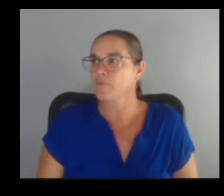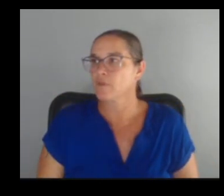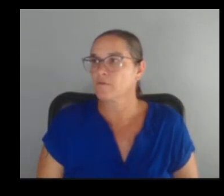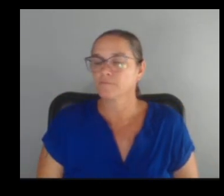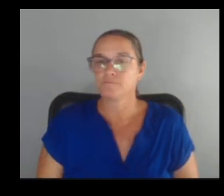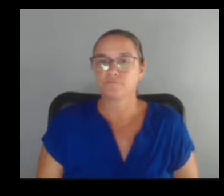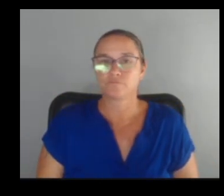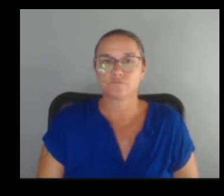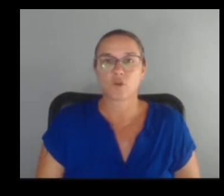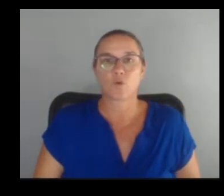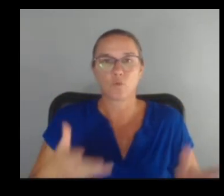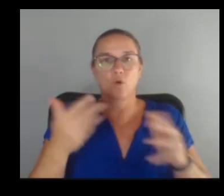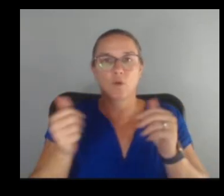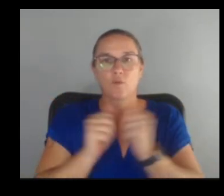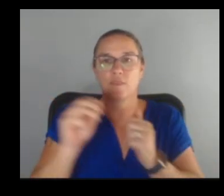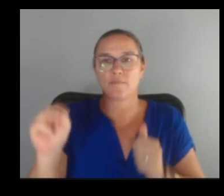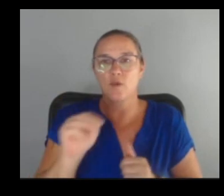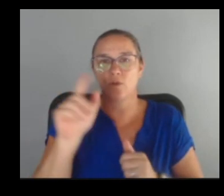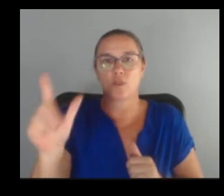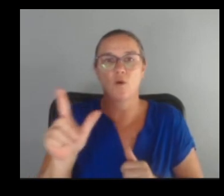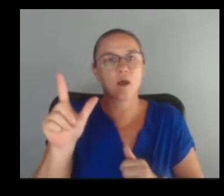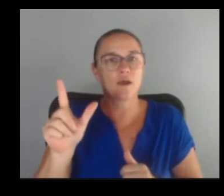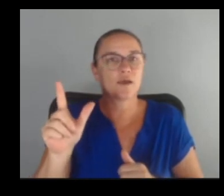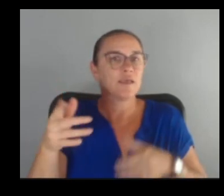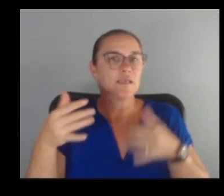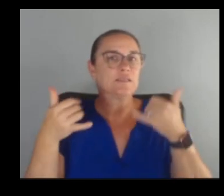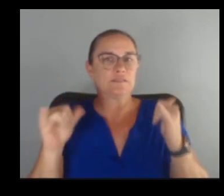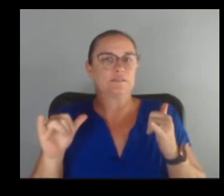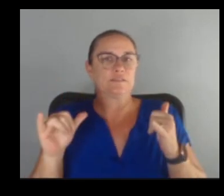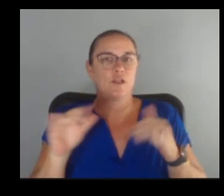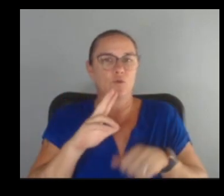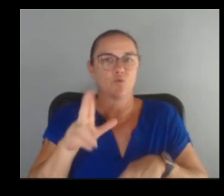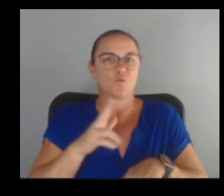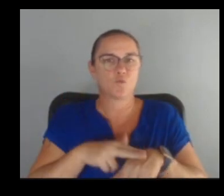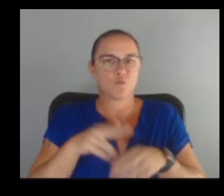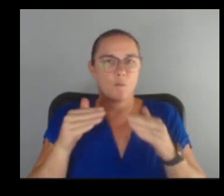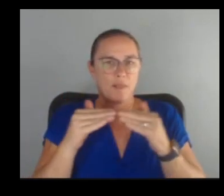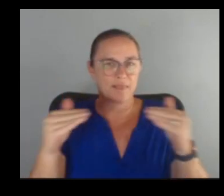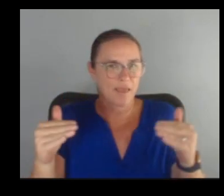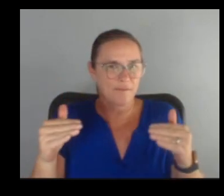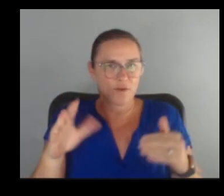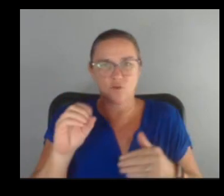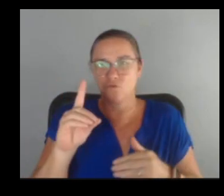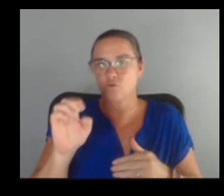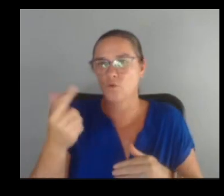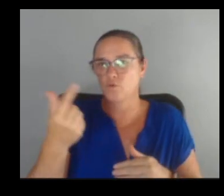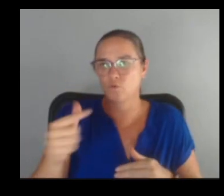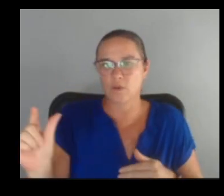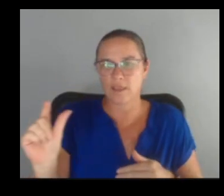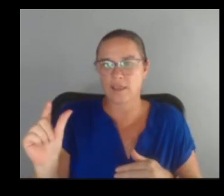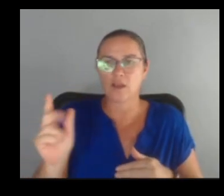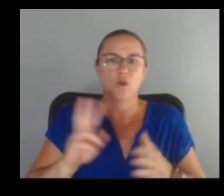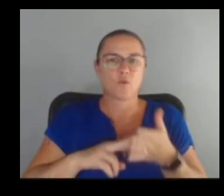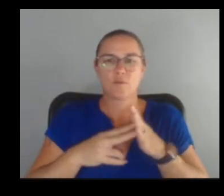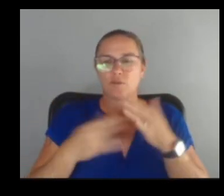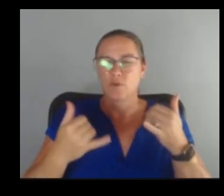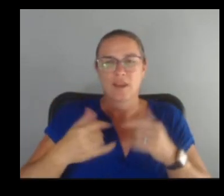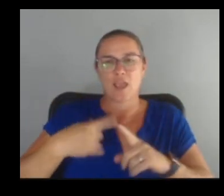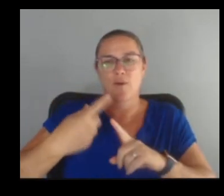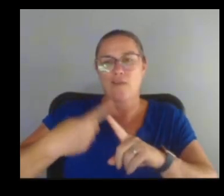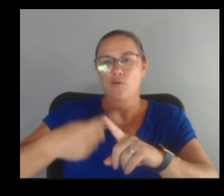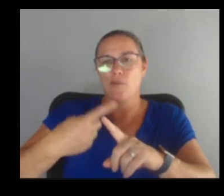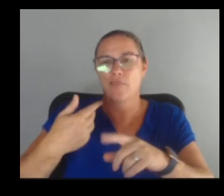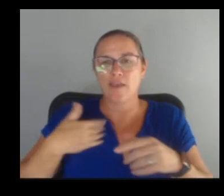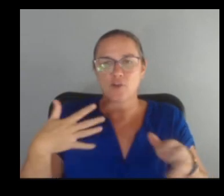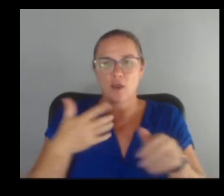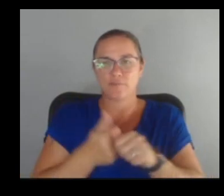Quickly on Mauna Loa, it's still at normal level and aviation color code green, which means monthly updates. Earthquake